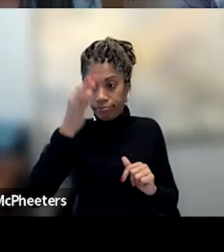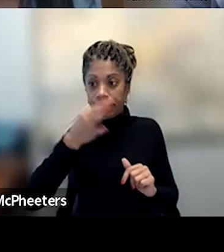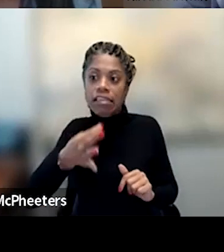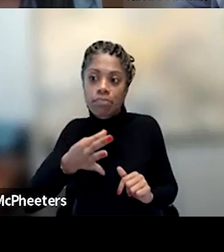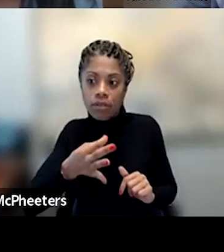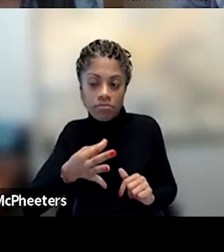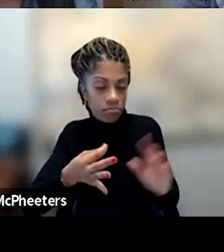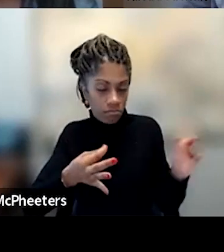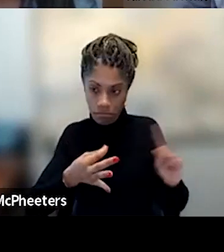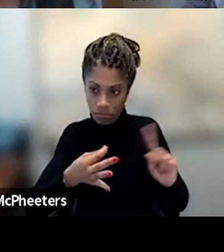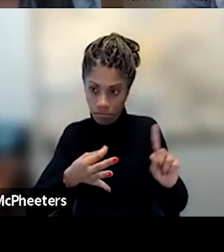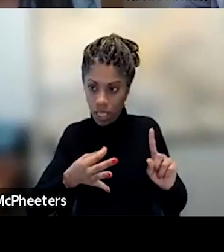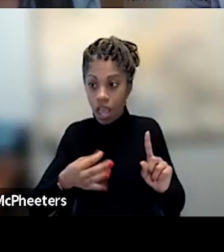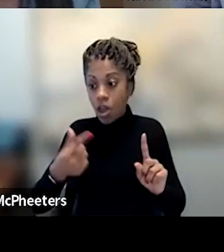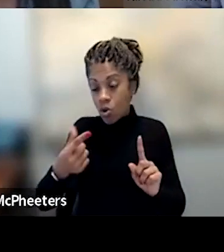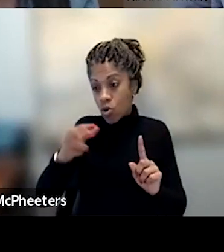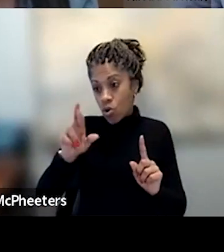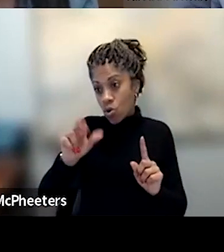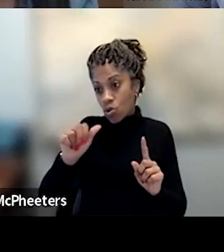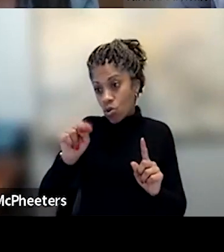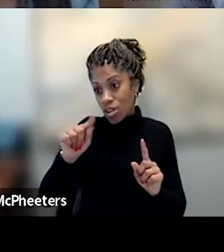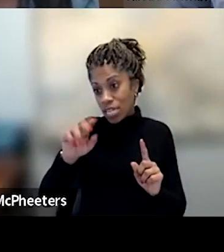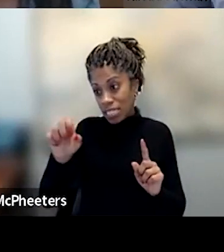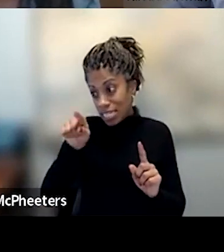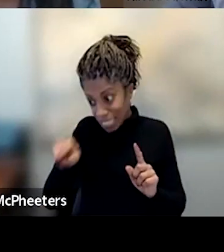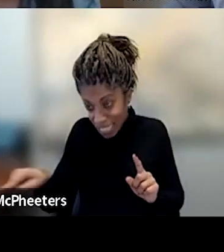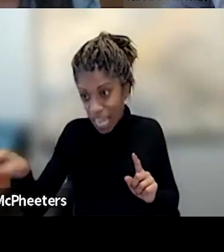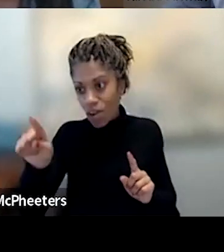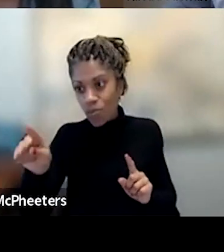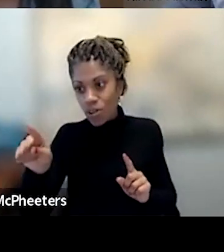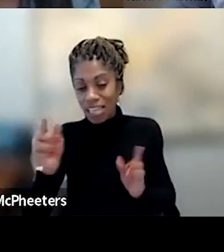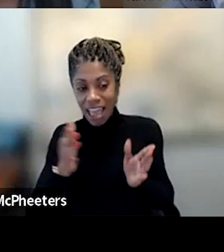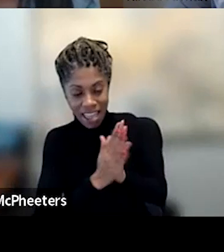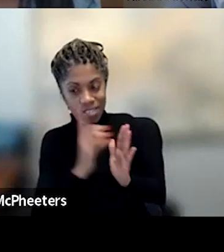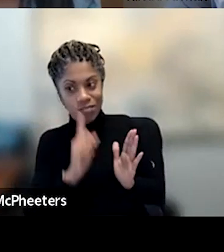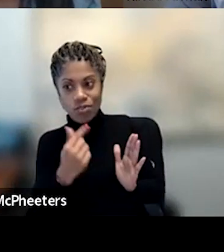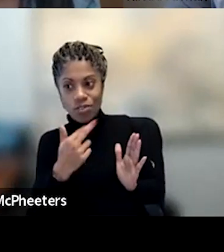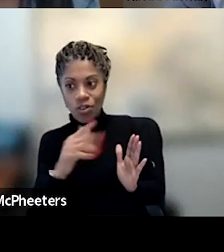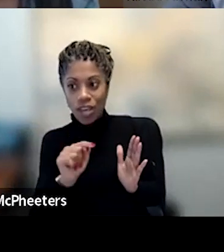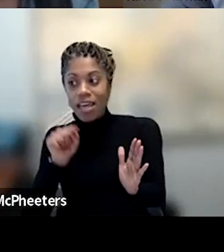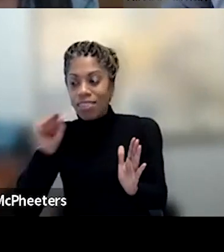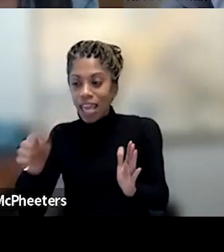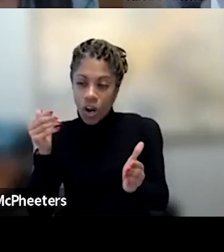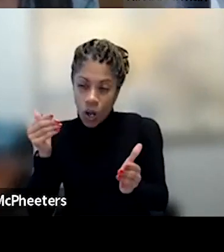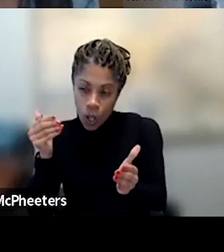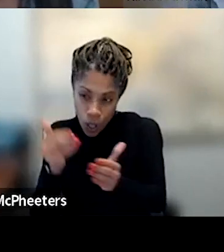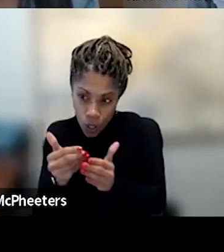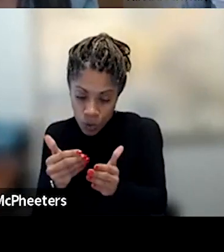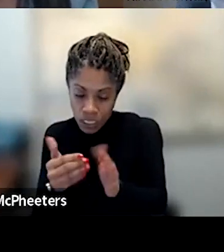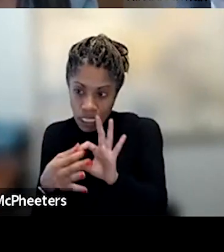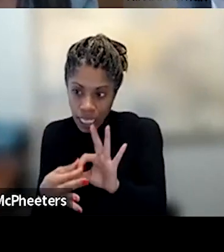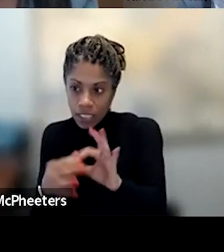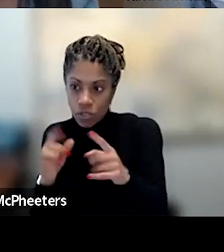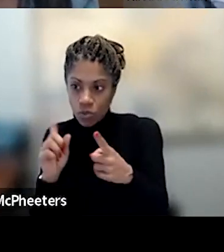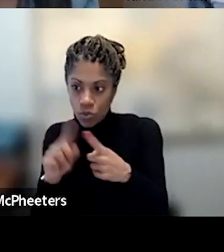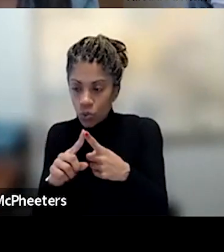to listen to them because they are closest to the challenges, therefore they are closest to the solutions. So I think that that's one way,